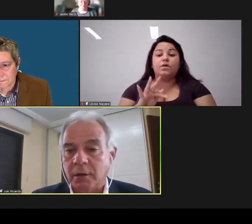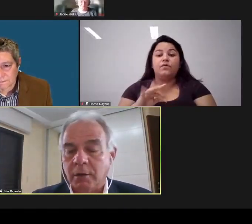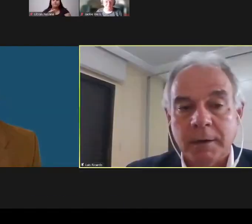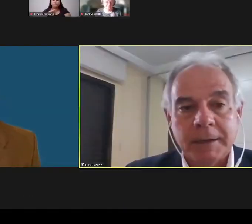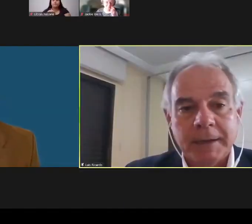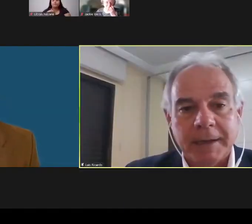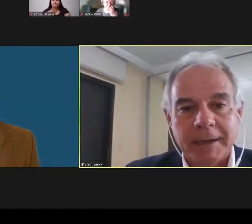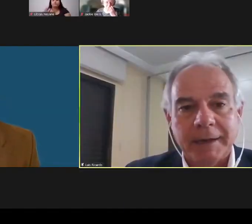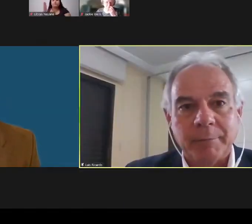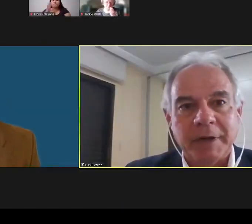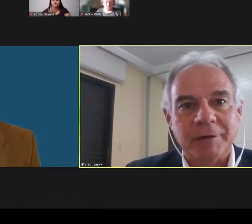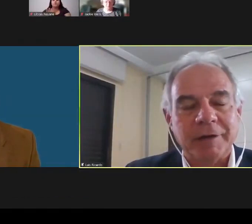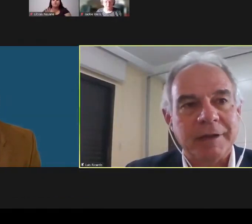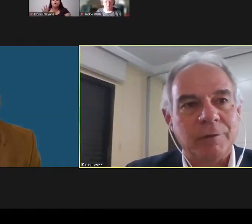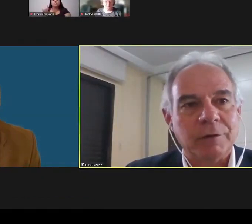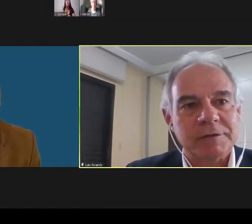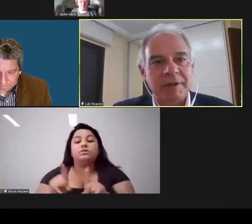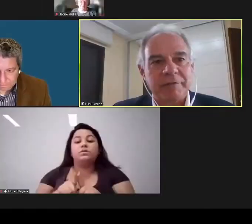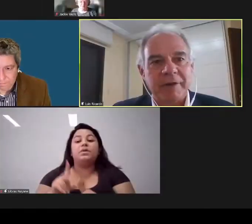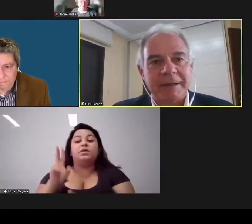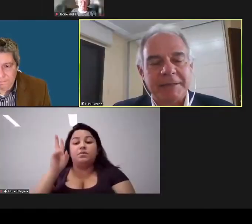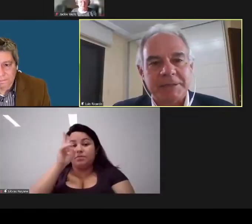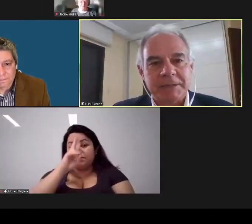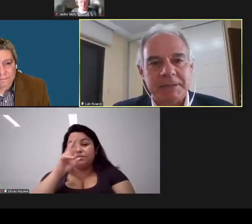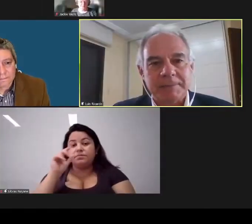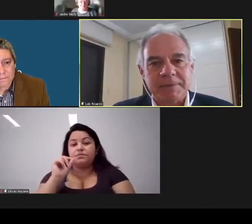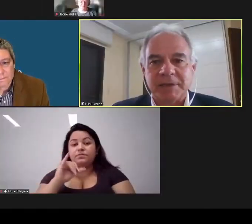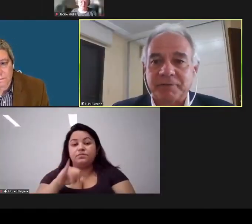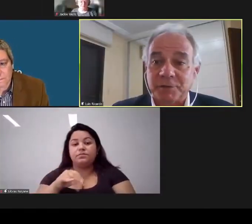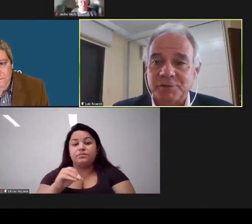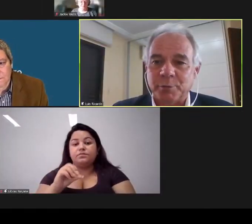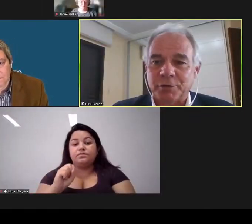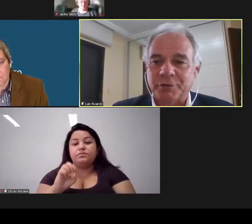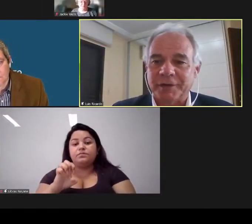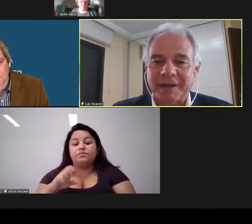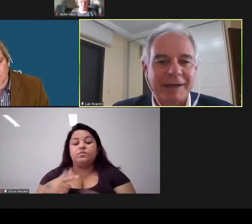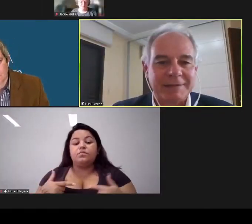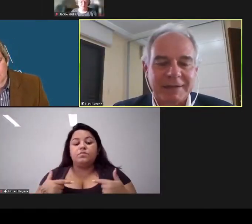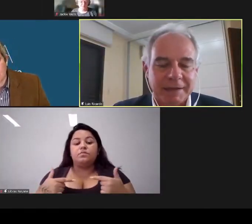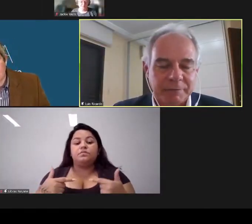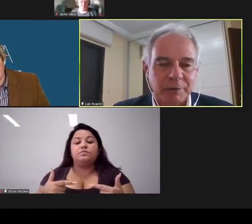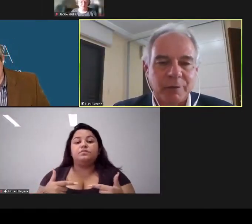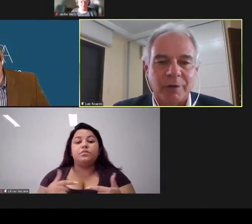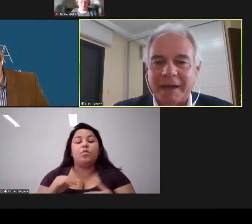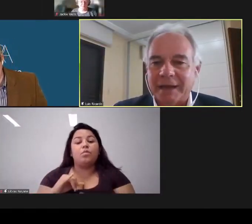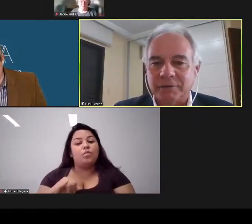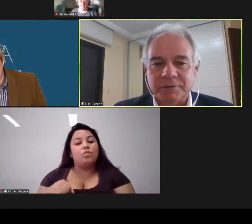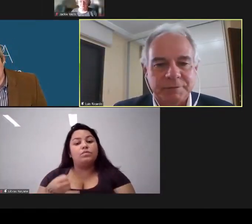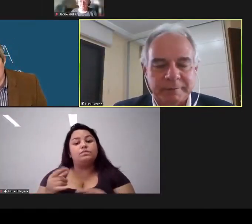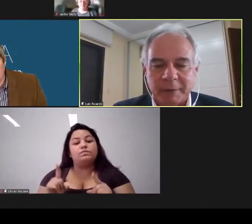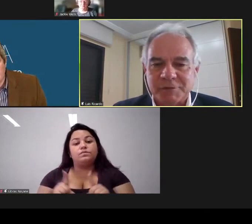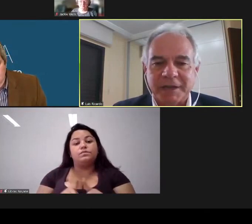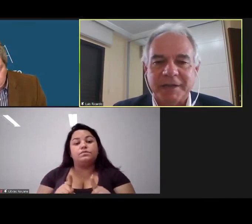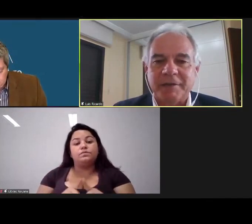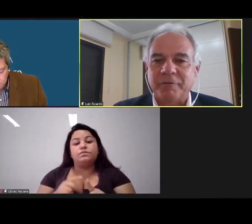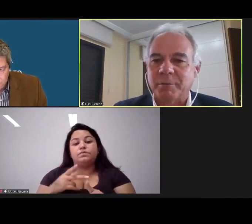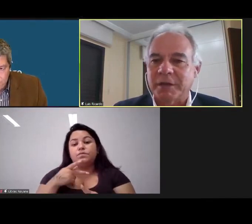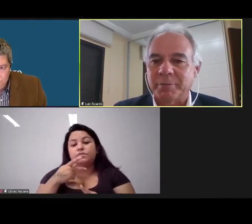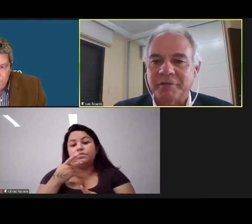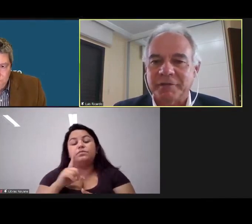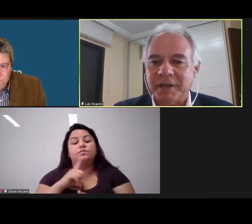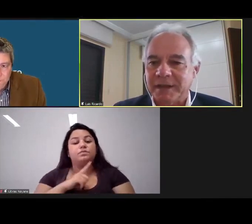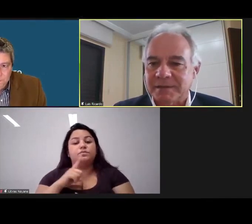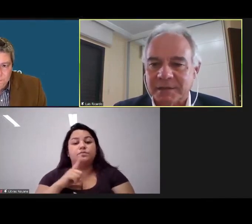So it's thank you so much that when is talked